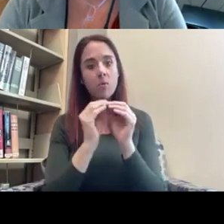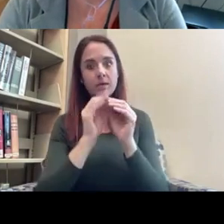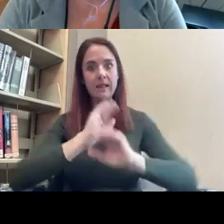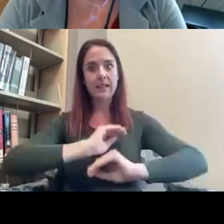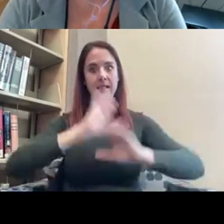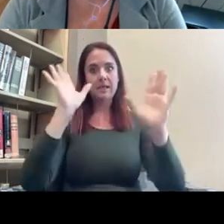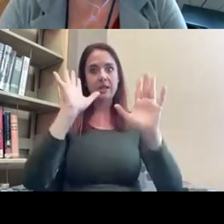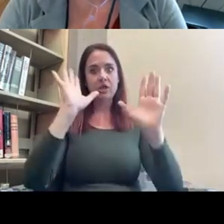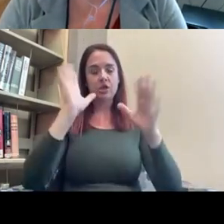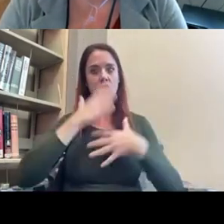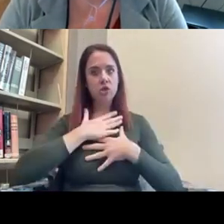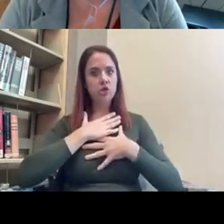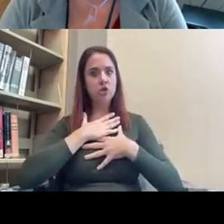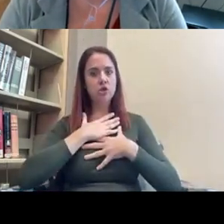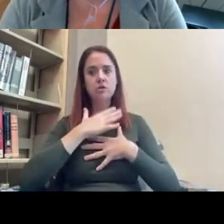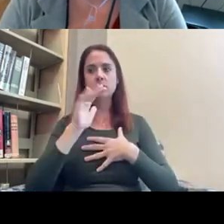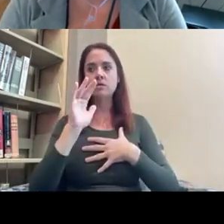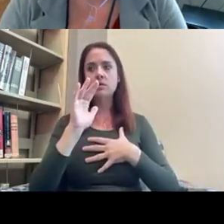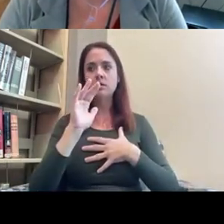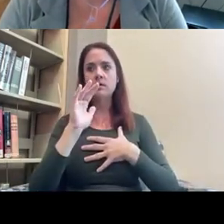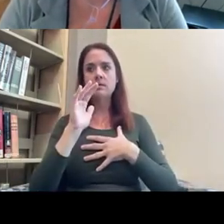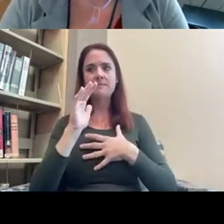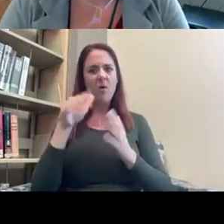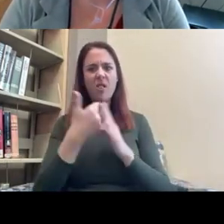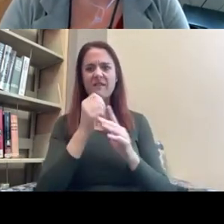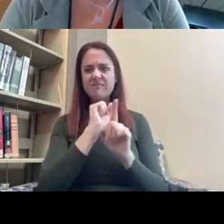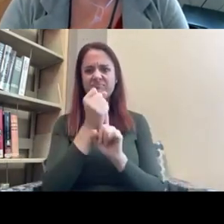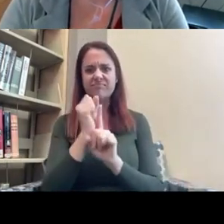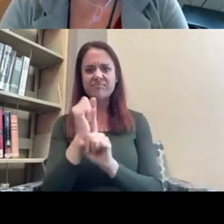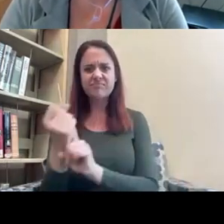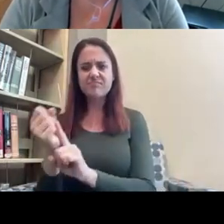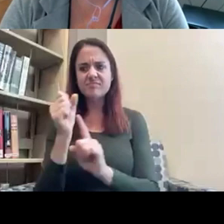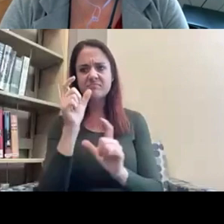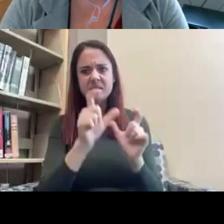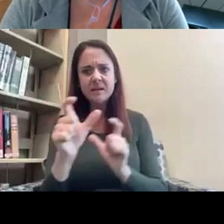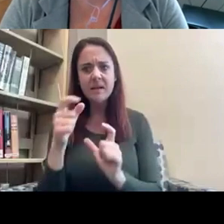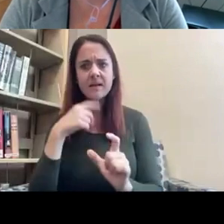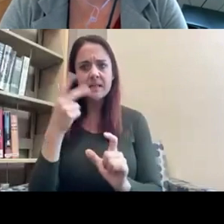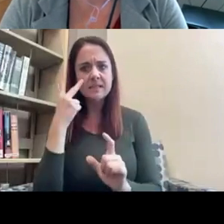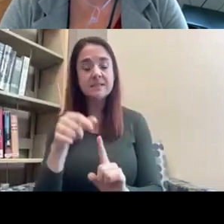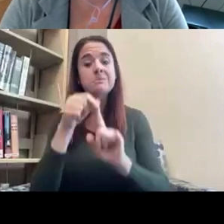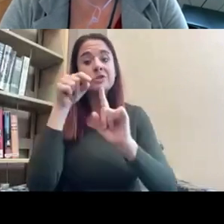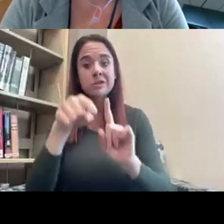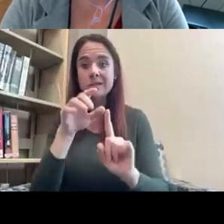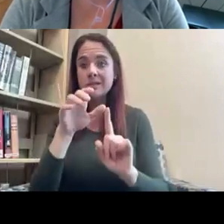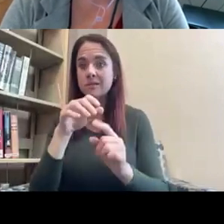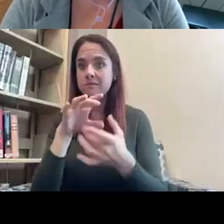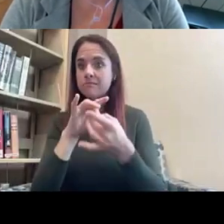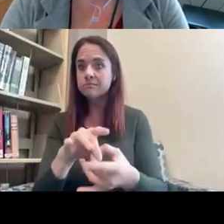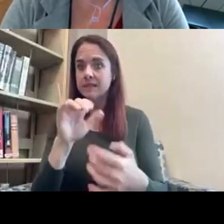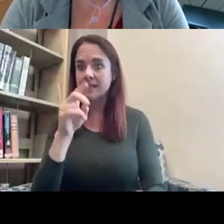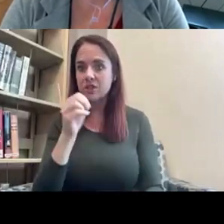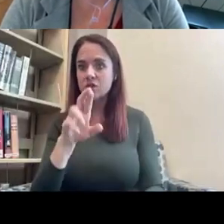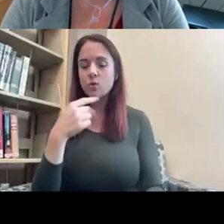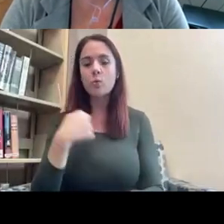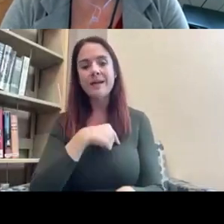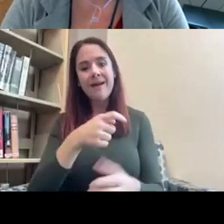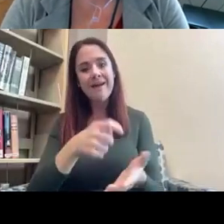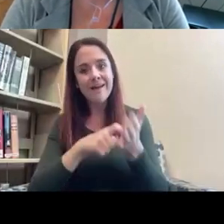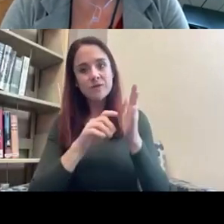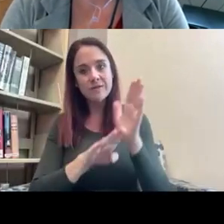me in the cases that we were dealing with, especially cancer, that we really needed to develop